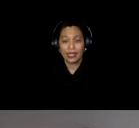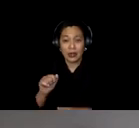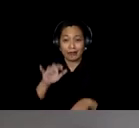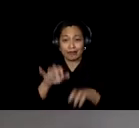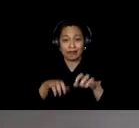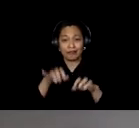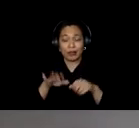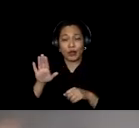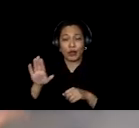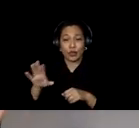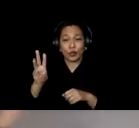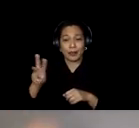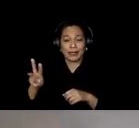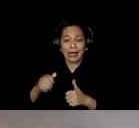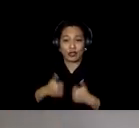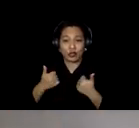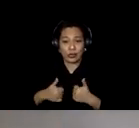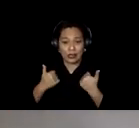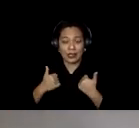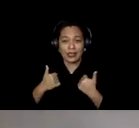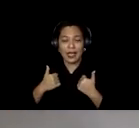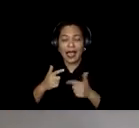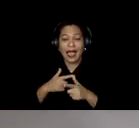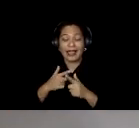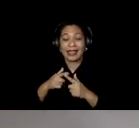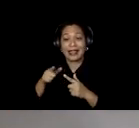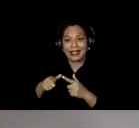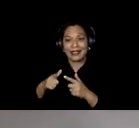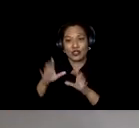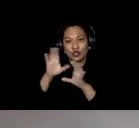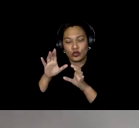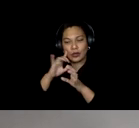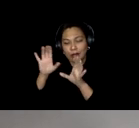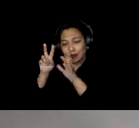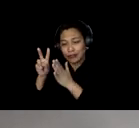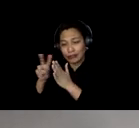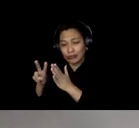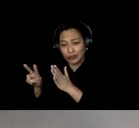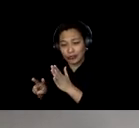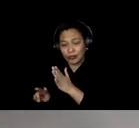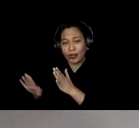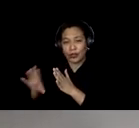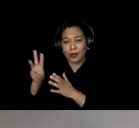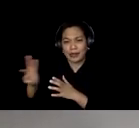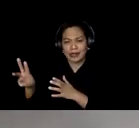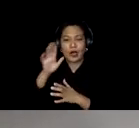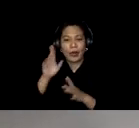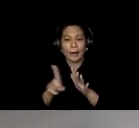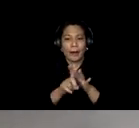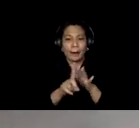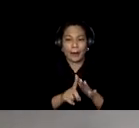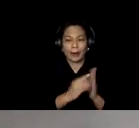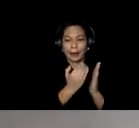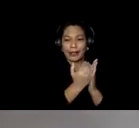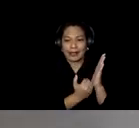URL and then it will scan their website and then come up with sort of keyword ideas for you